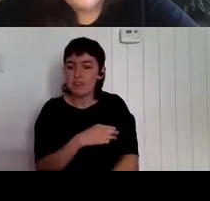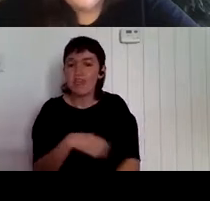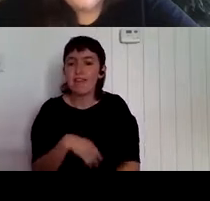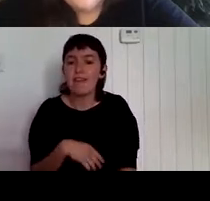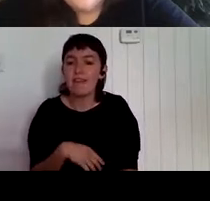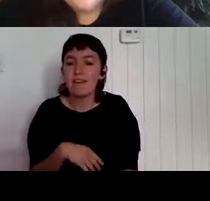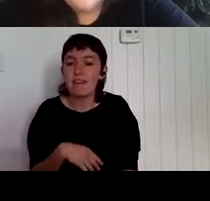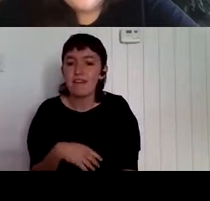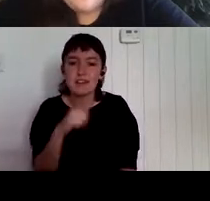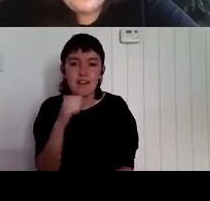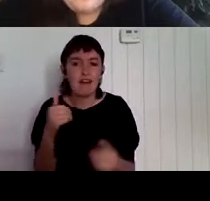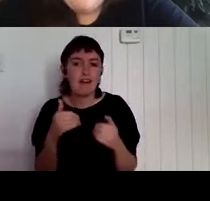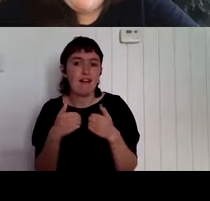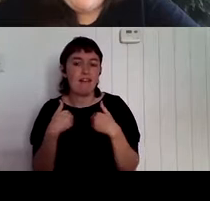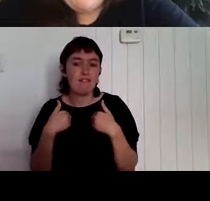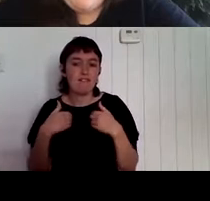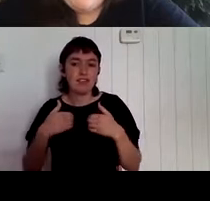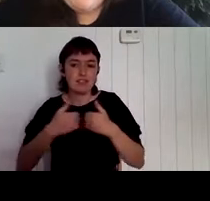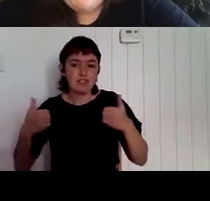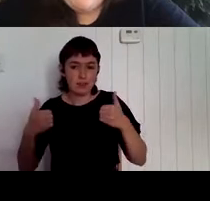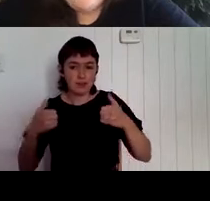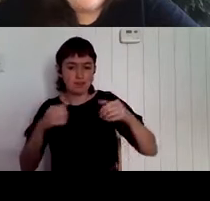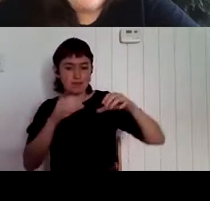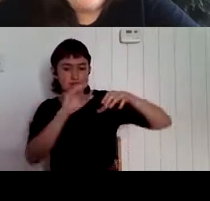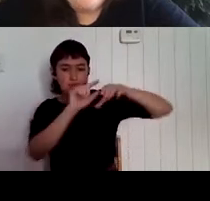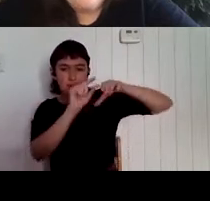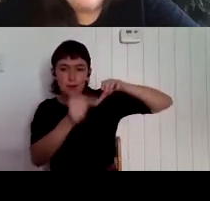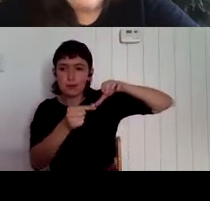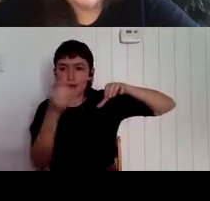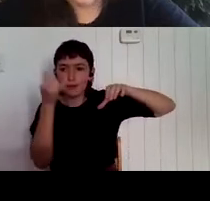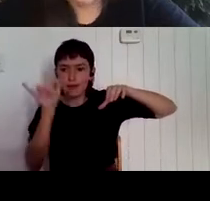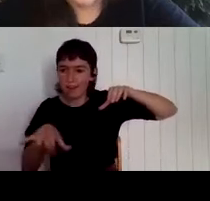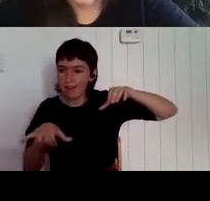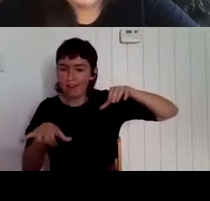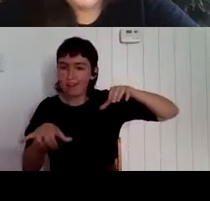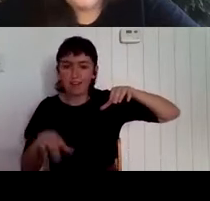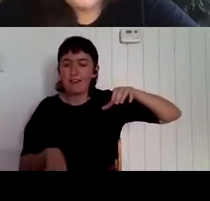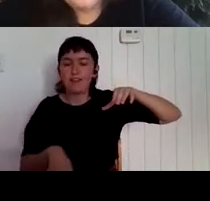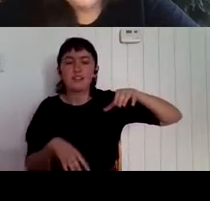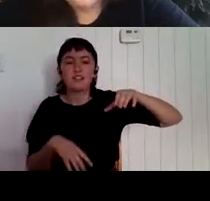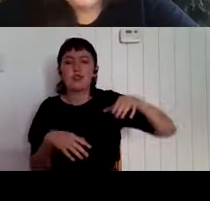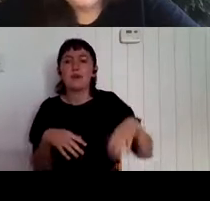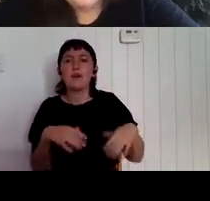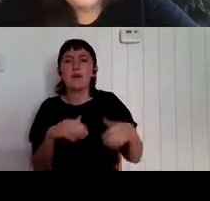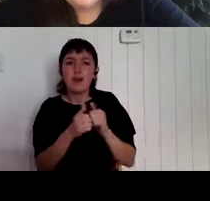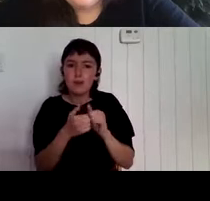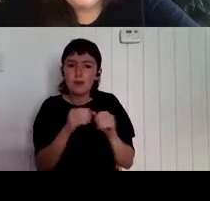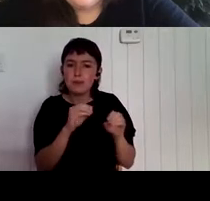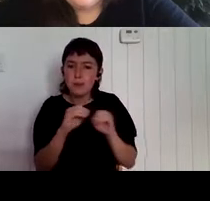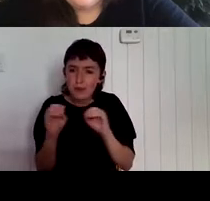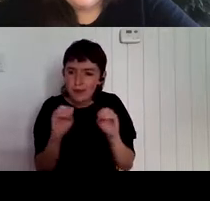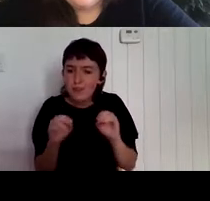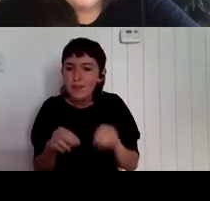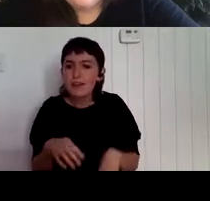in the sub umbrella. So the other part I saw was like, how do they even move? Um, is there